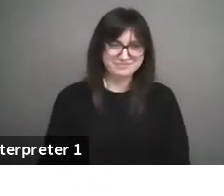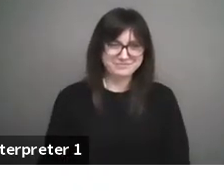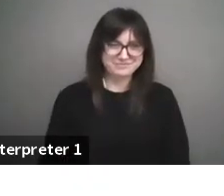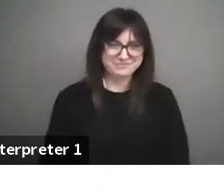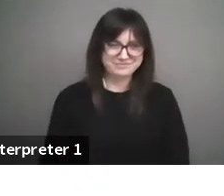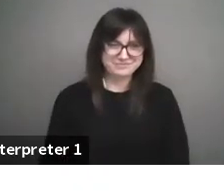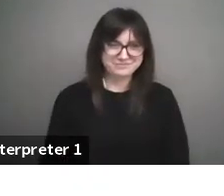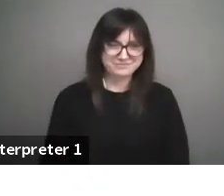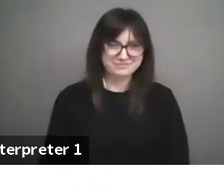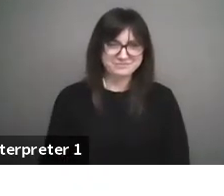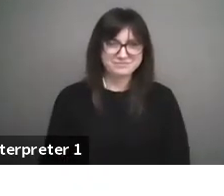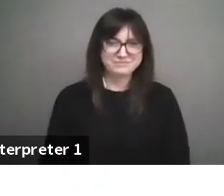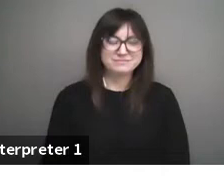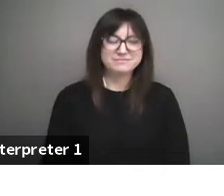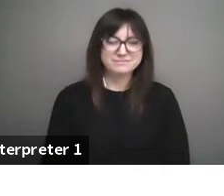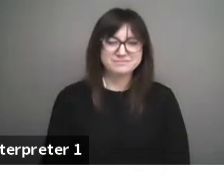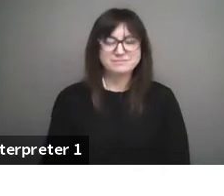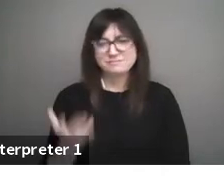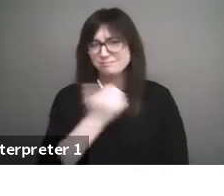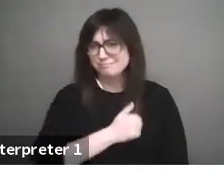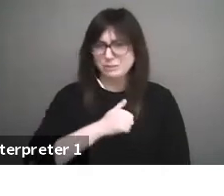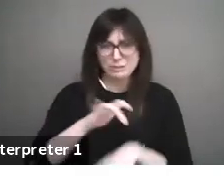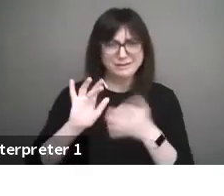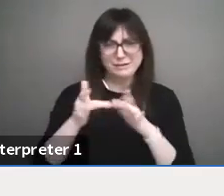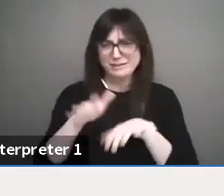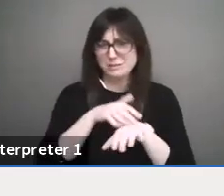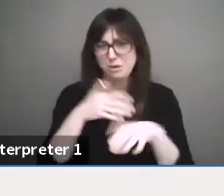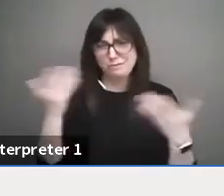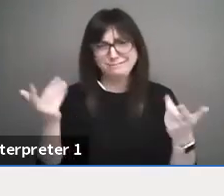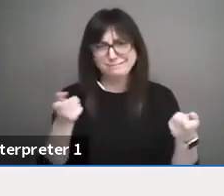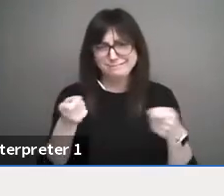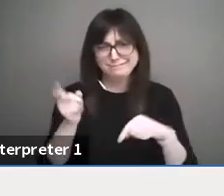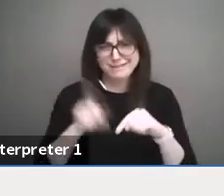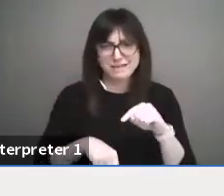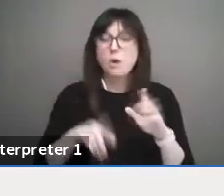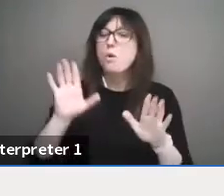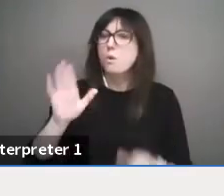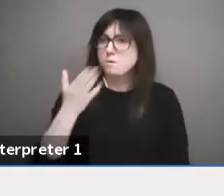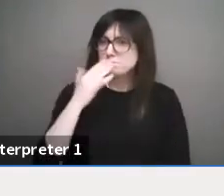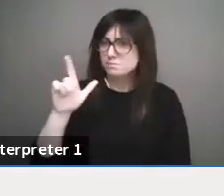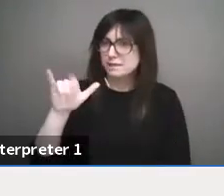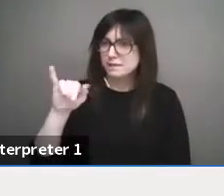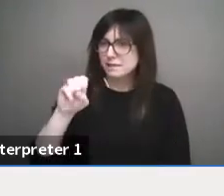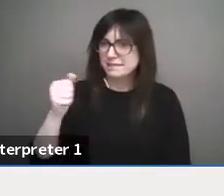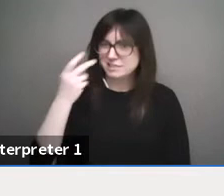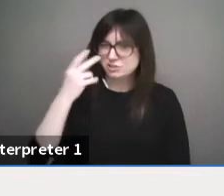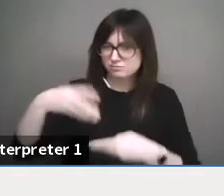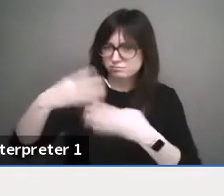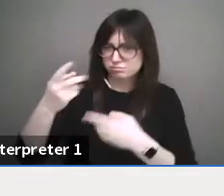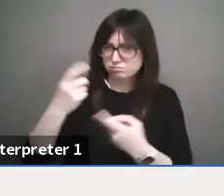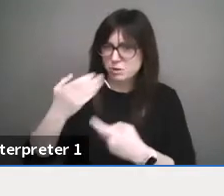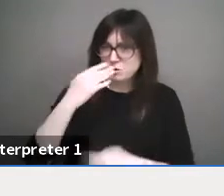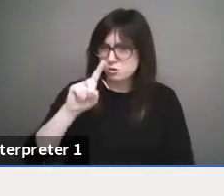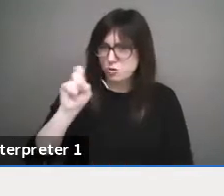While we wait for my internet, and again, my apologies here, I can't control this. Oh, Lisa, good question. I just read your question. Will this work in